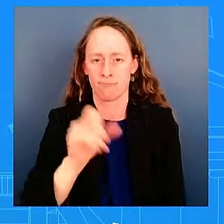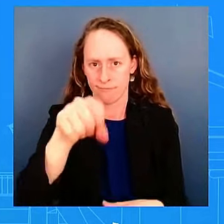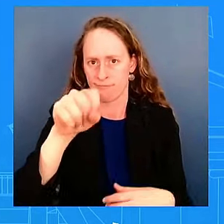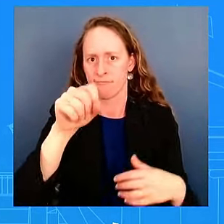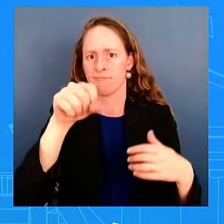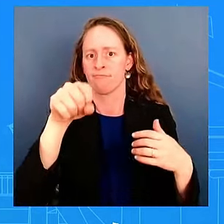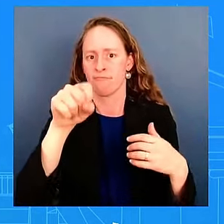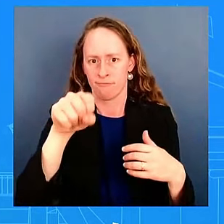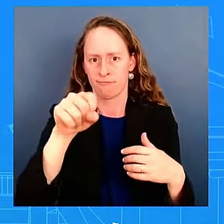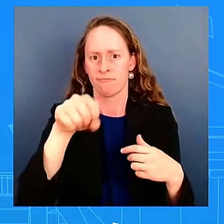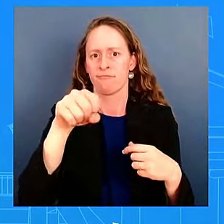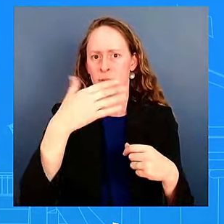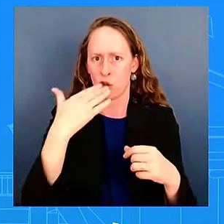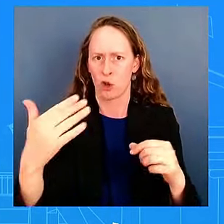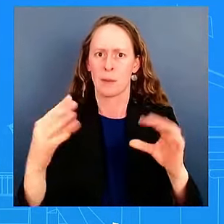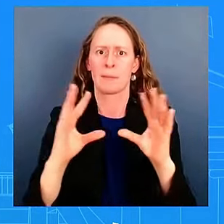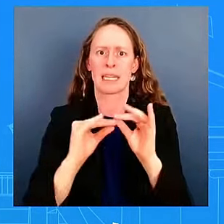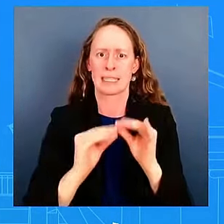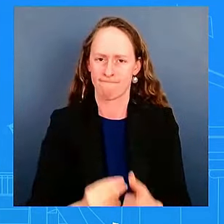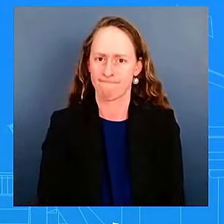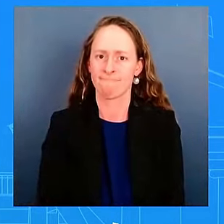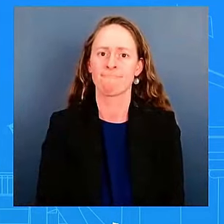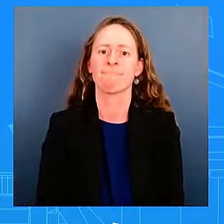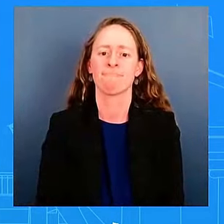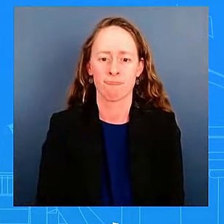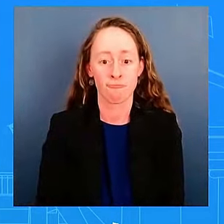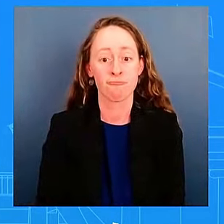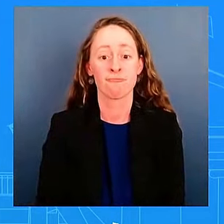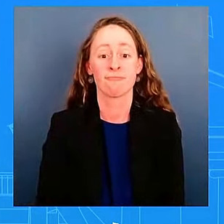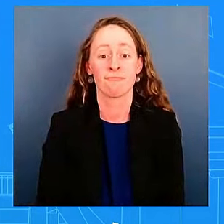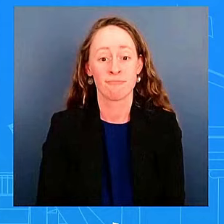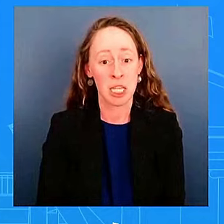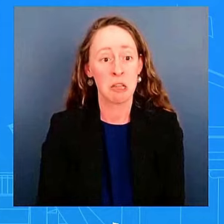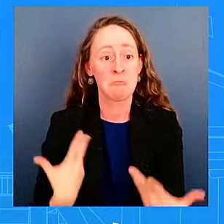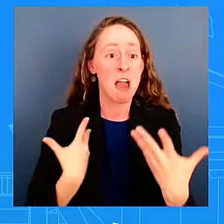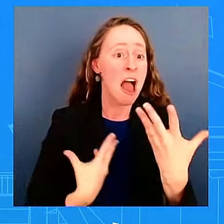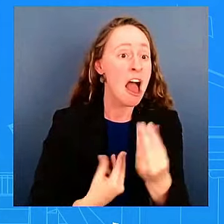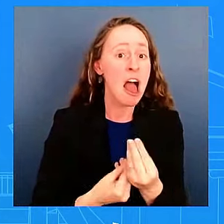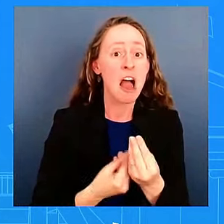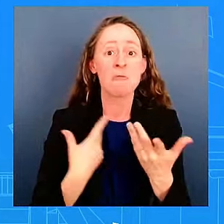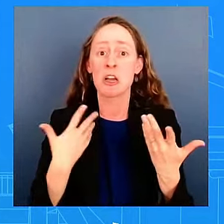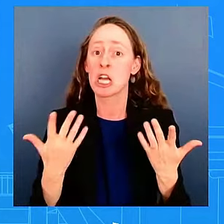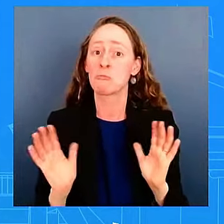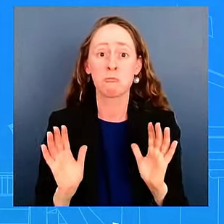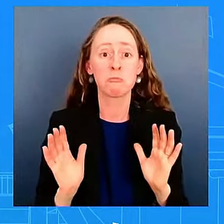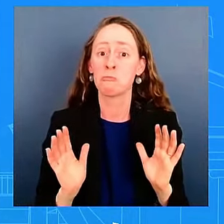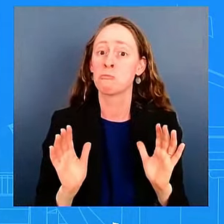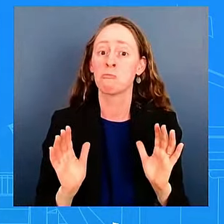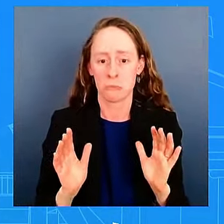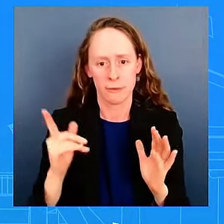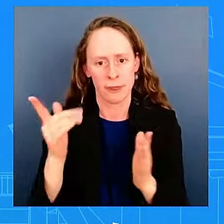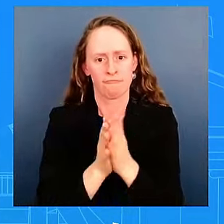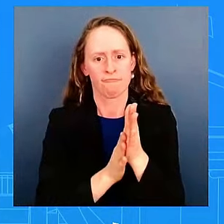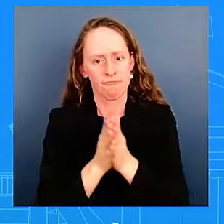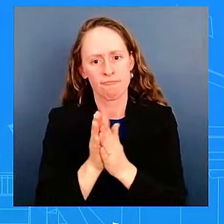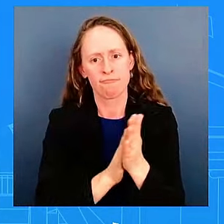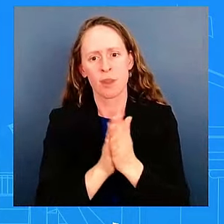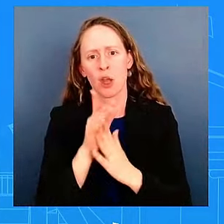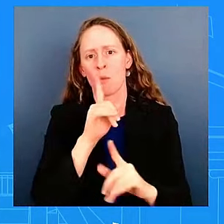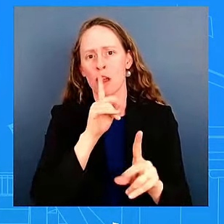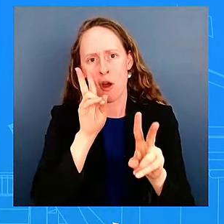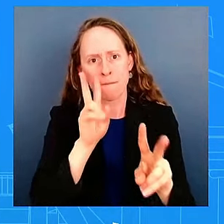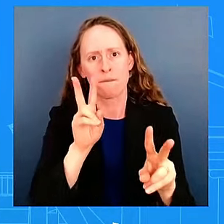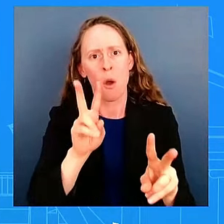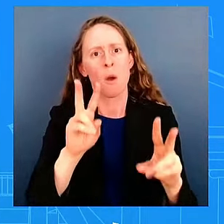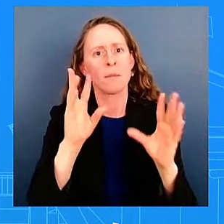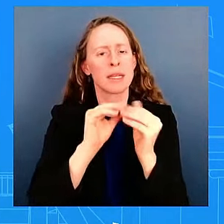not going to read out beyond that. And the president is looking forward to continuing to work with Leader Schumer, continuing to work with